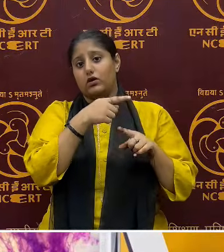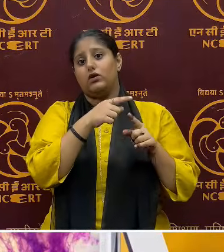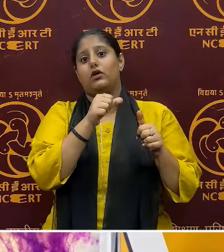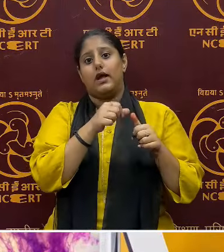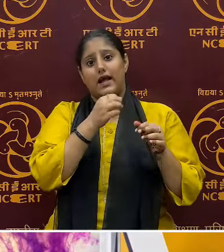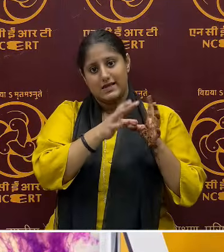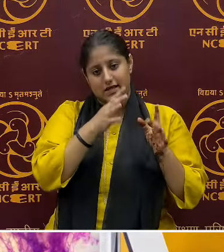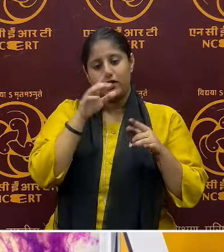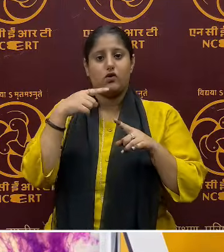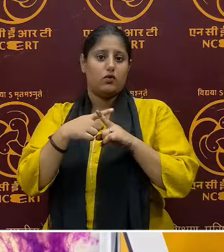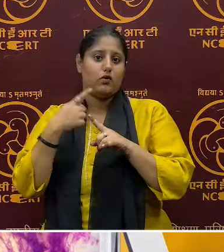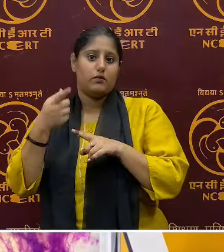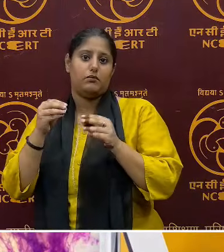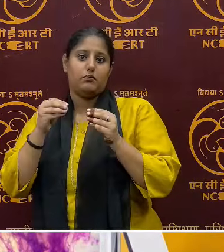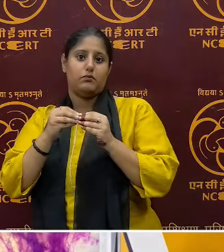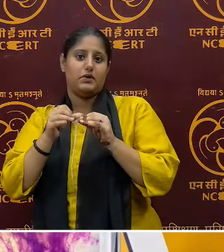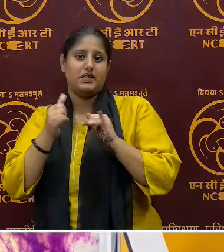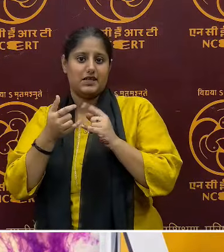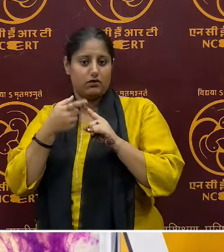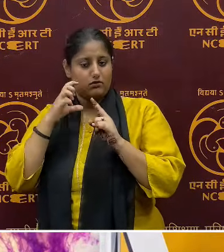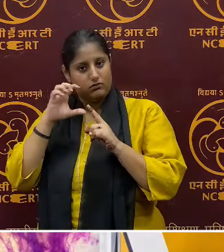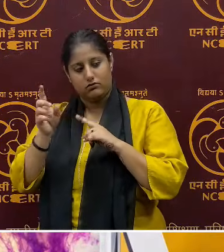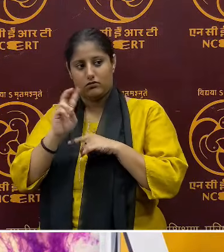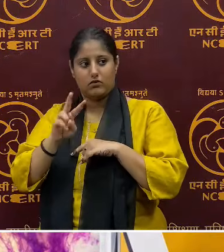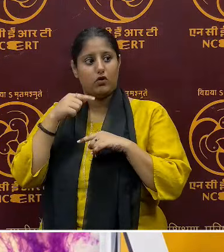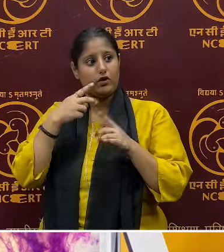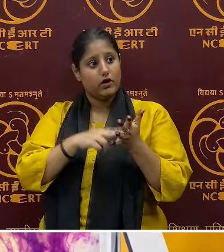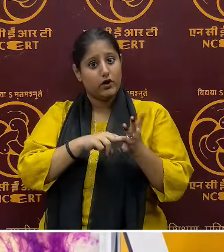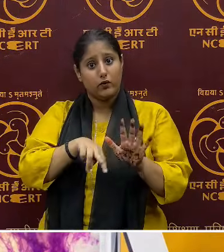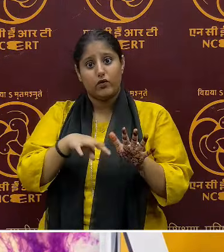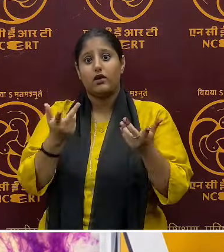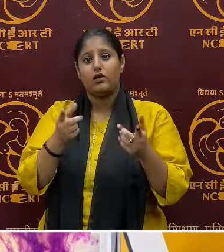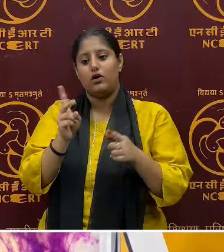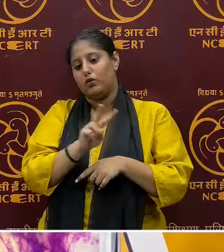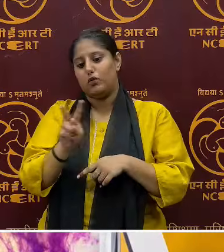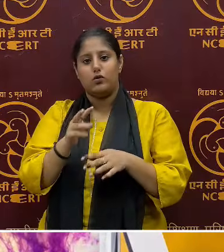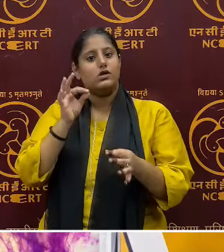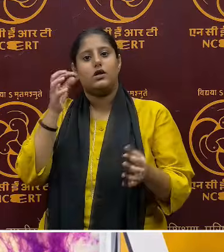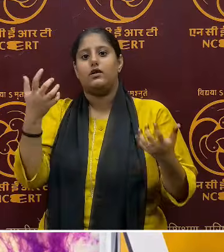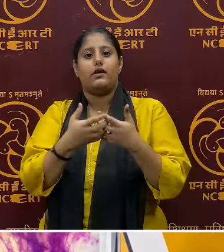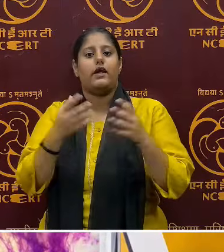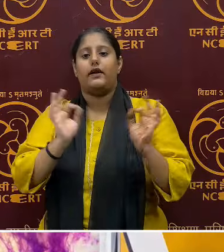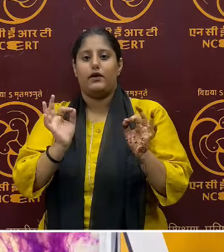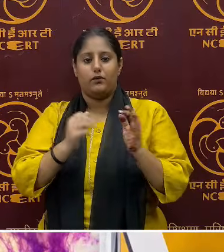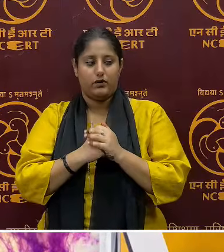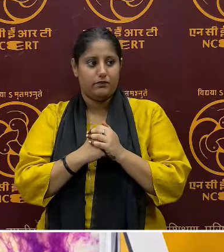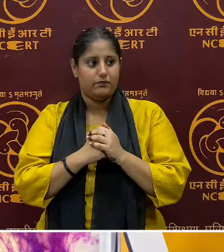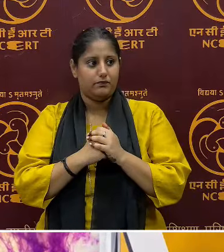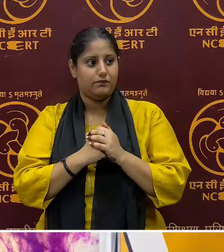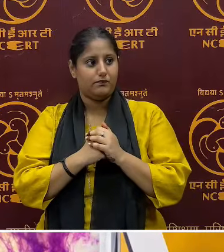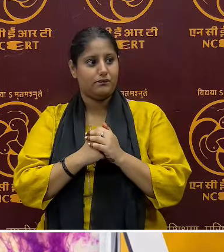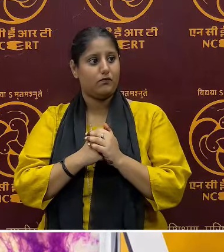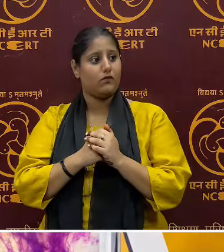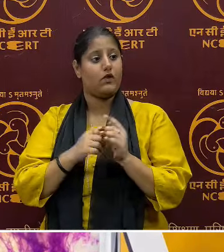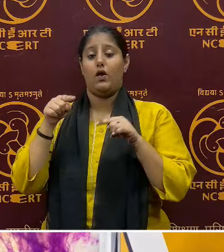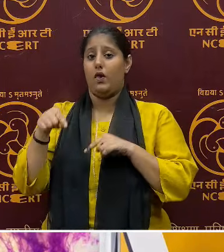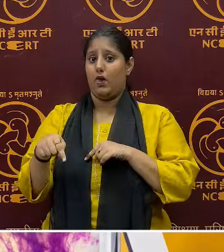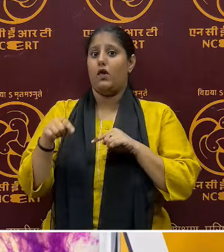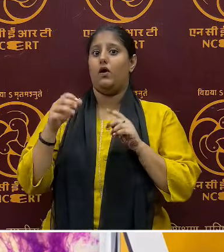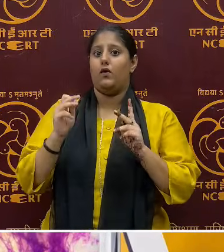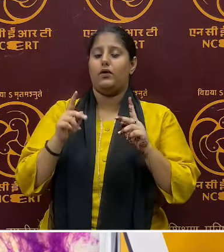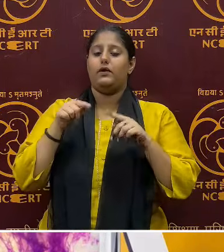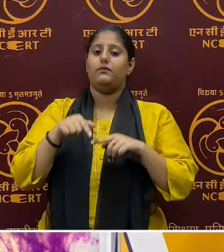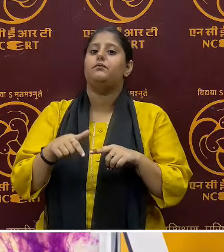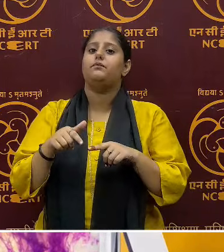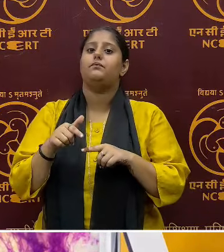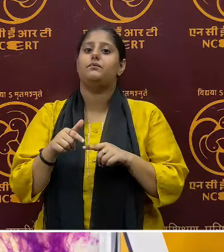acidic nor with basic. So non-metallic oxides are acidic in nature, and the reaction which involve is